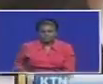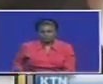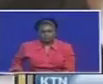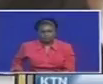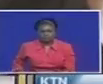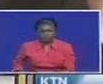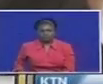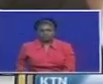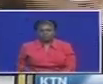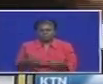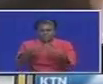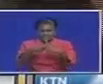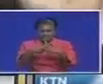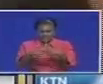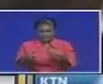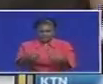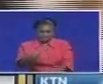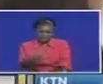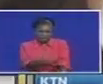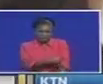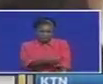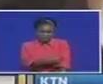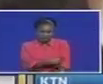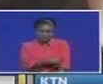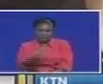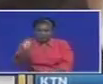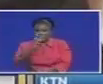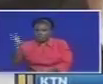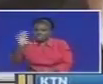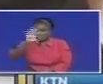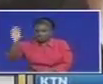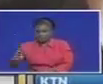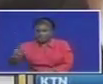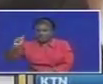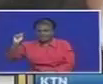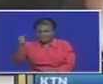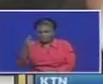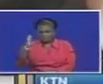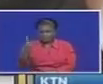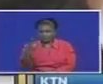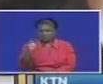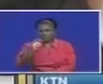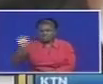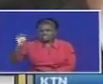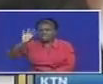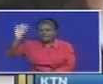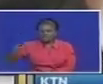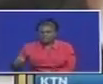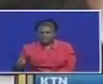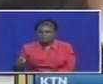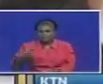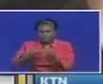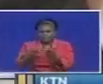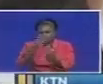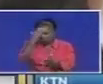We started in Ghana to cover the western part of Africa. Kenya is our focal point for East Africa. So that is